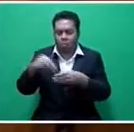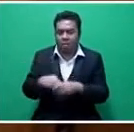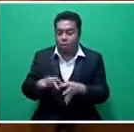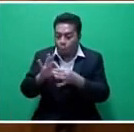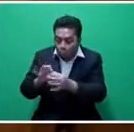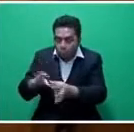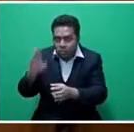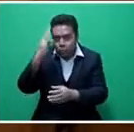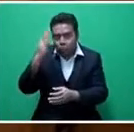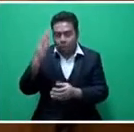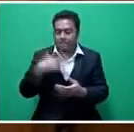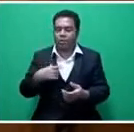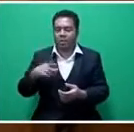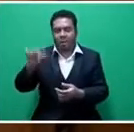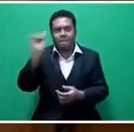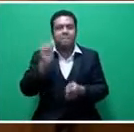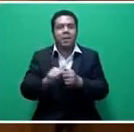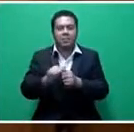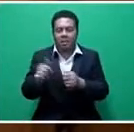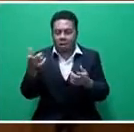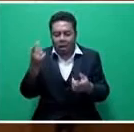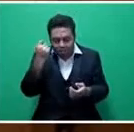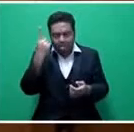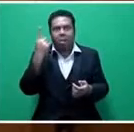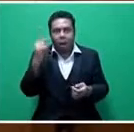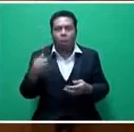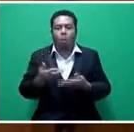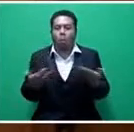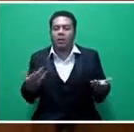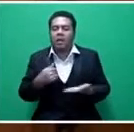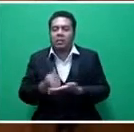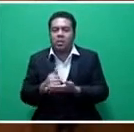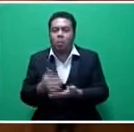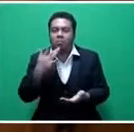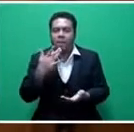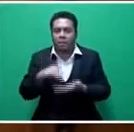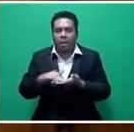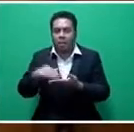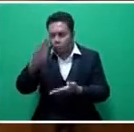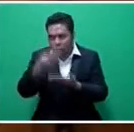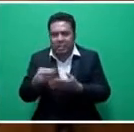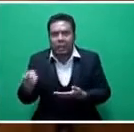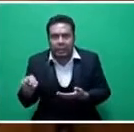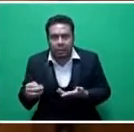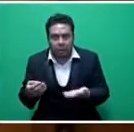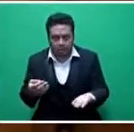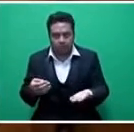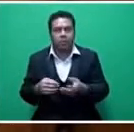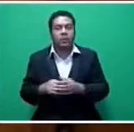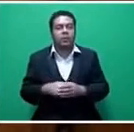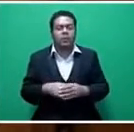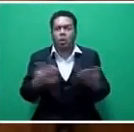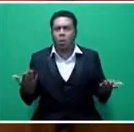schools, because they are in a better position to know the assistance that their children need. The line of attack that has come against the government and the